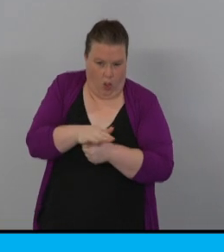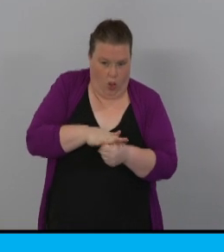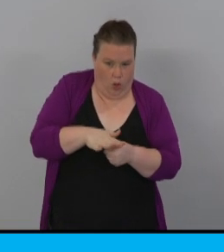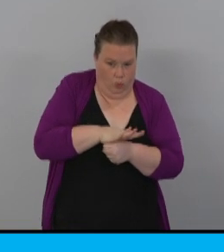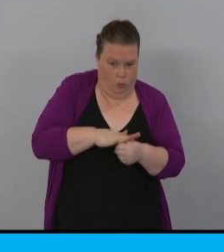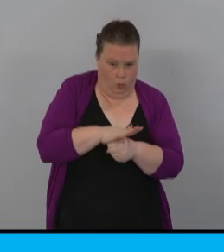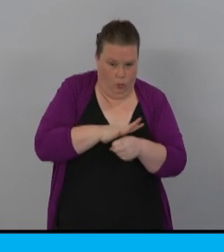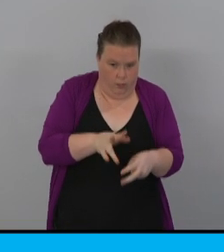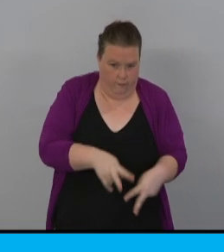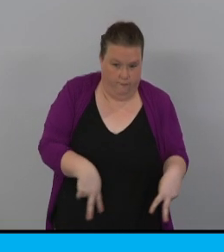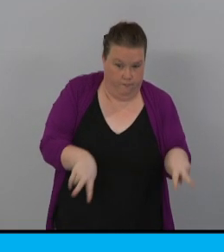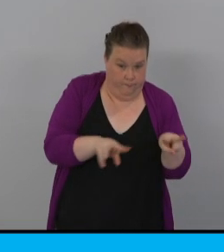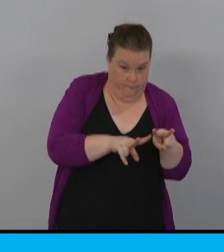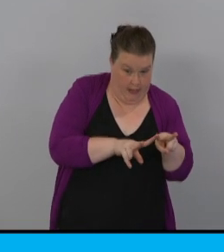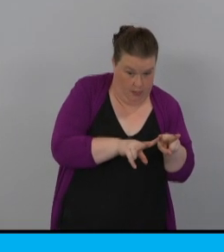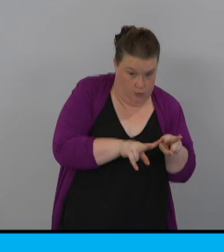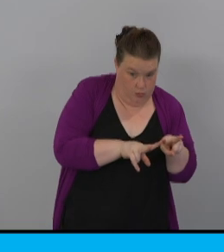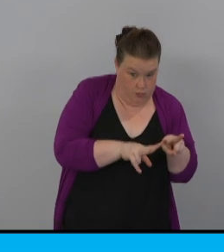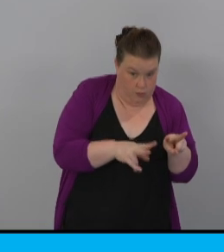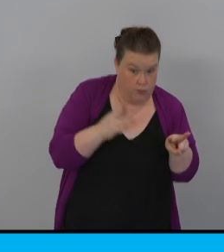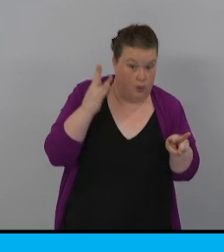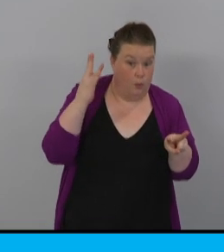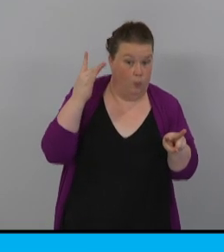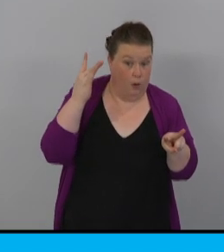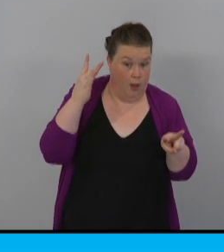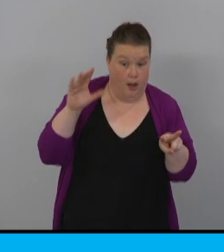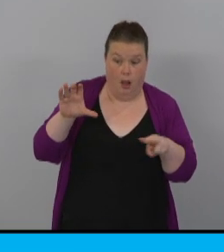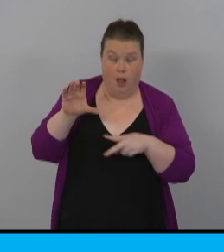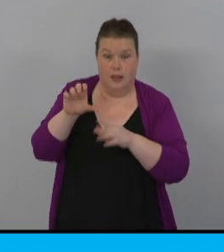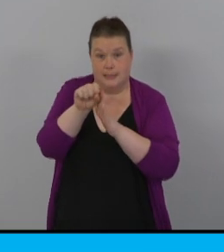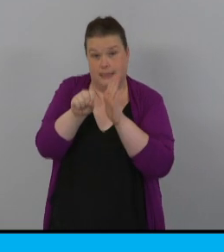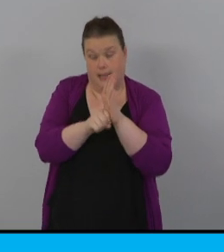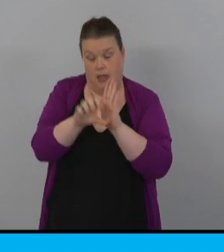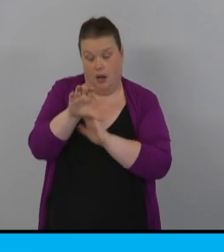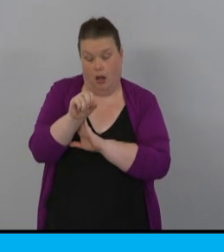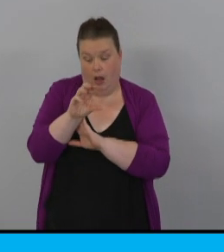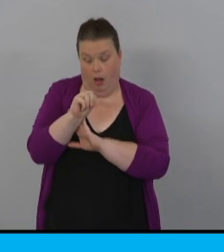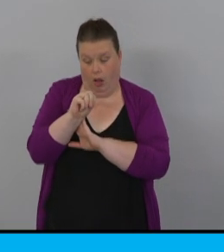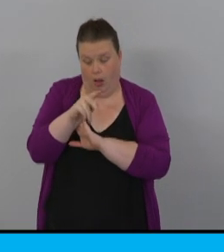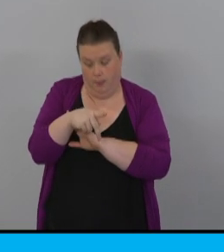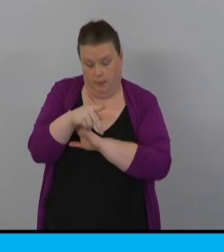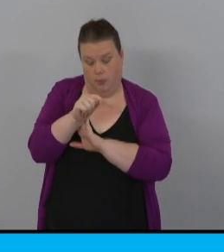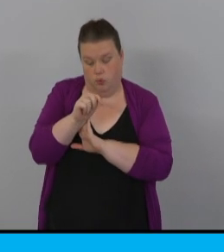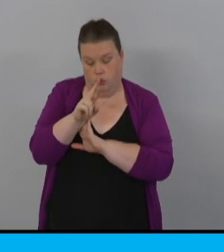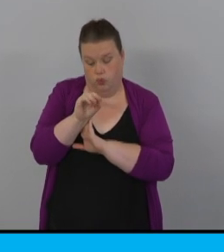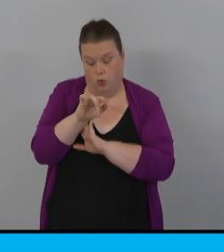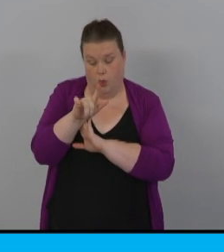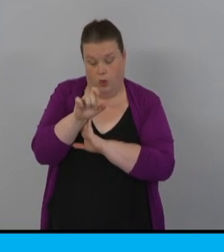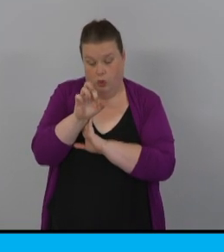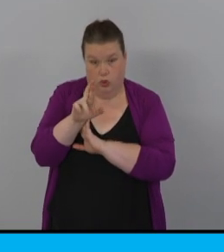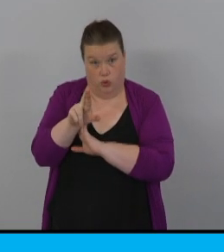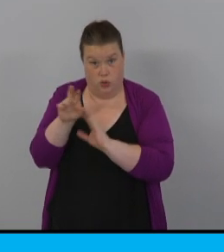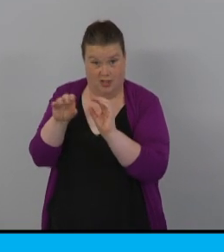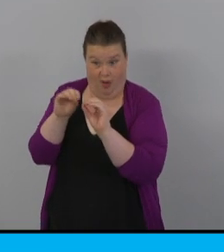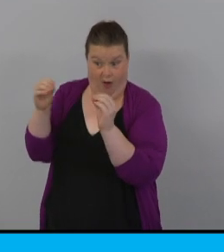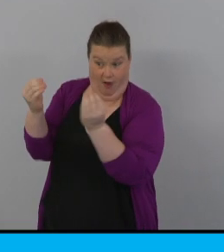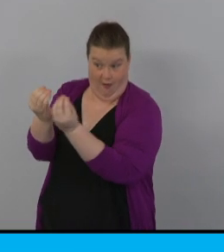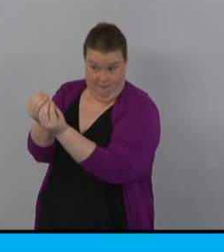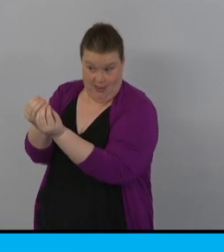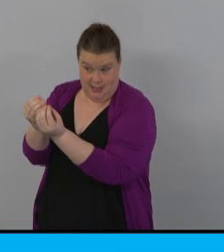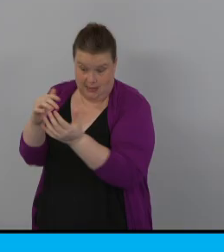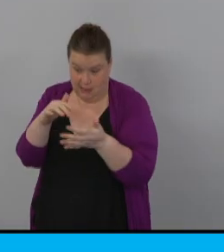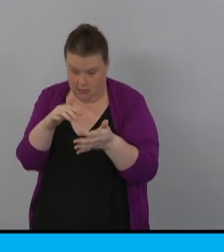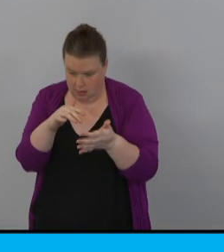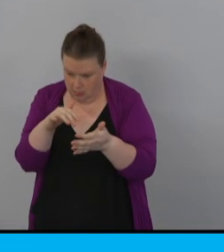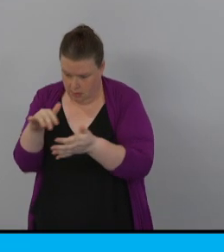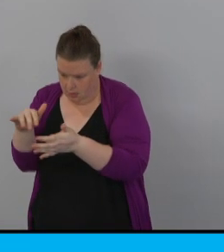what the comptroller's office thought they should be, because they do a study, and if your values are not consistent with what they